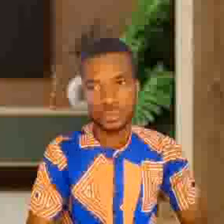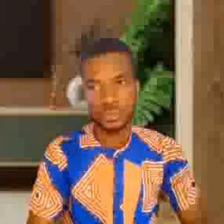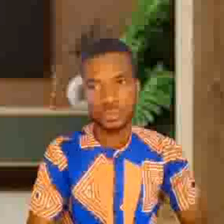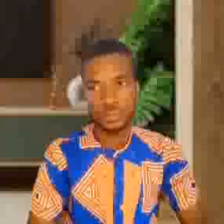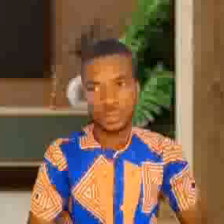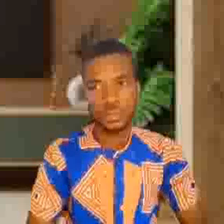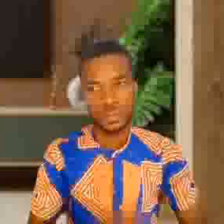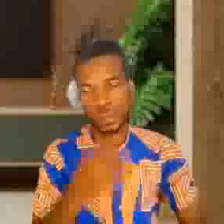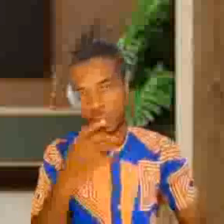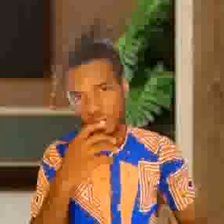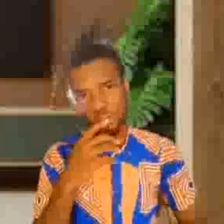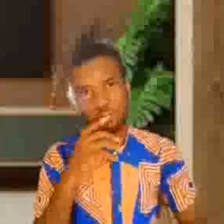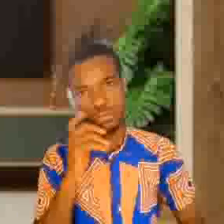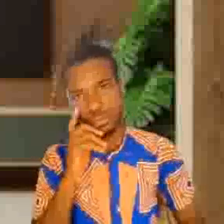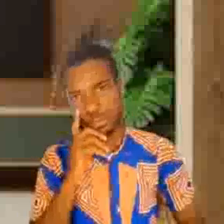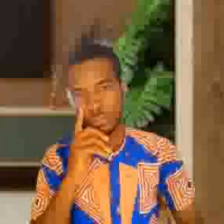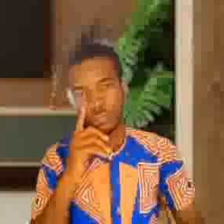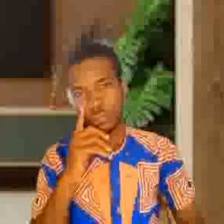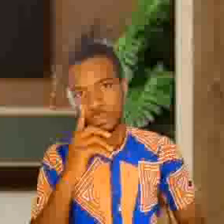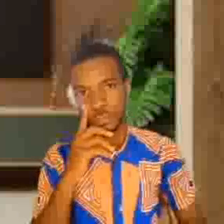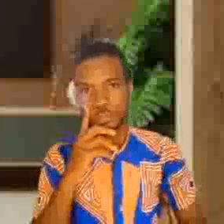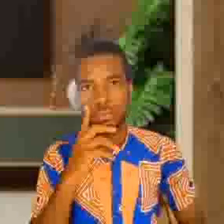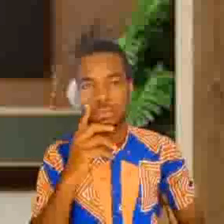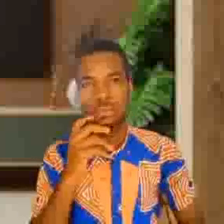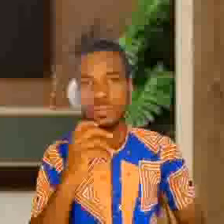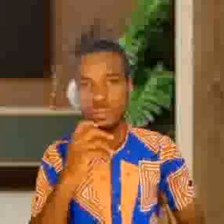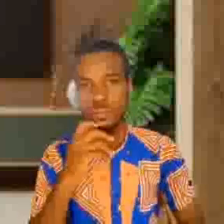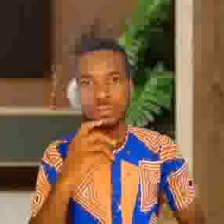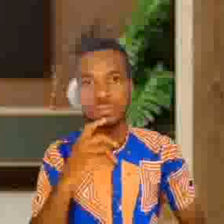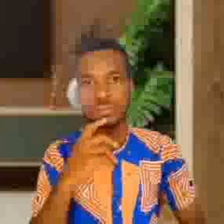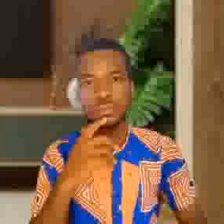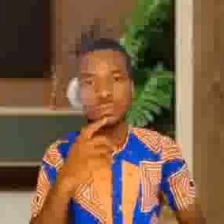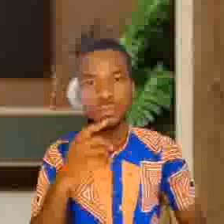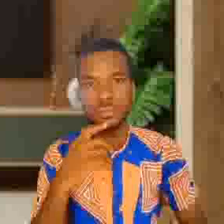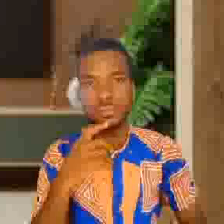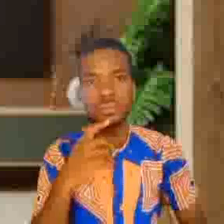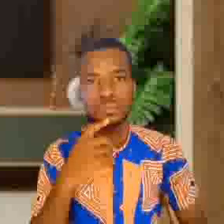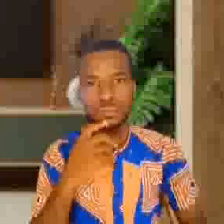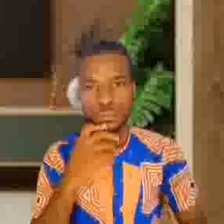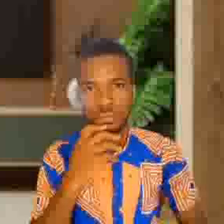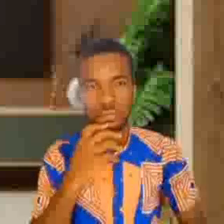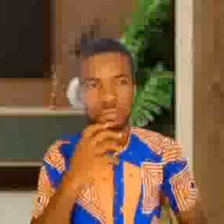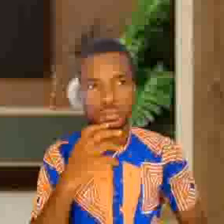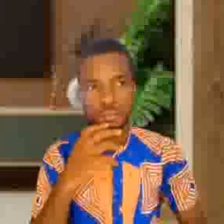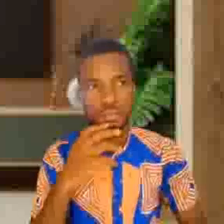the life of a believer depends on his ability to receive direction from